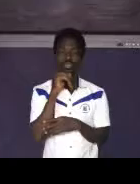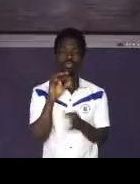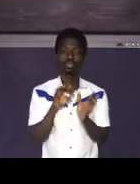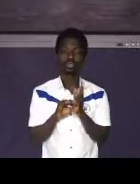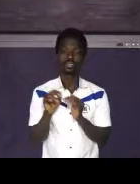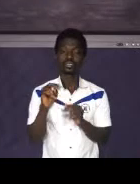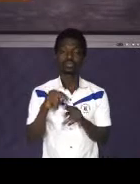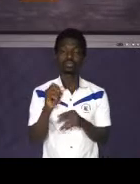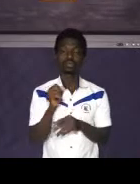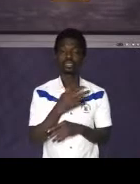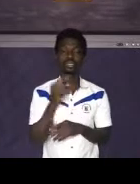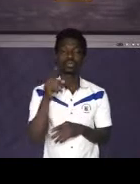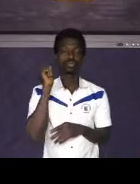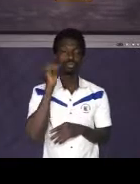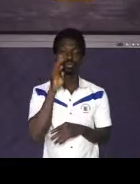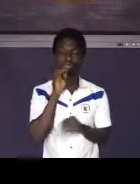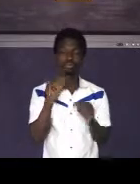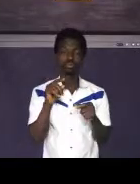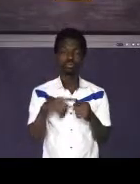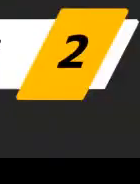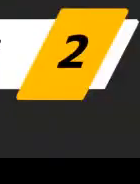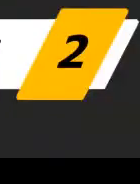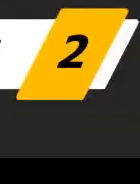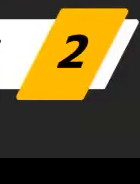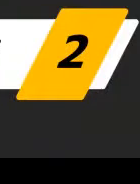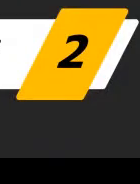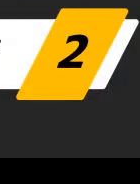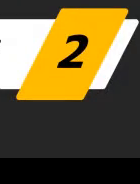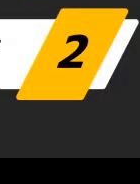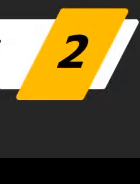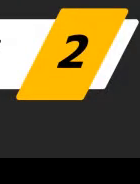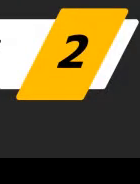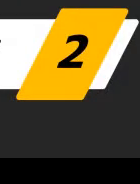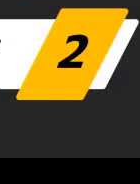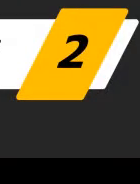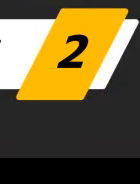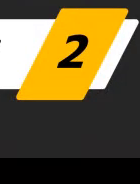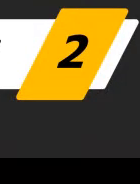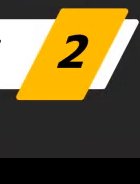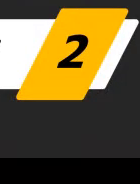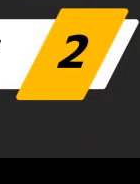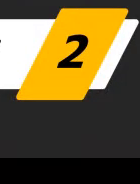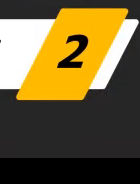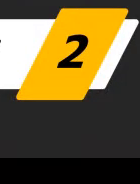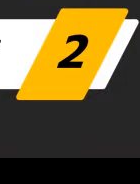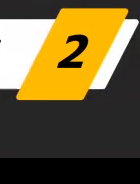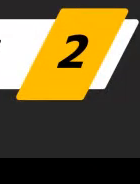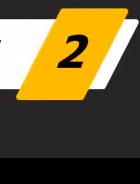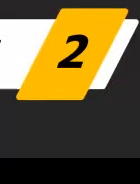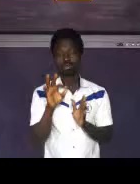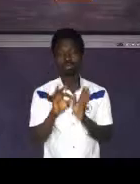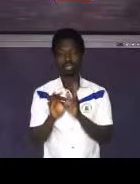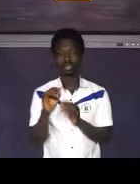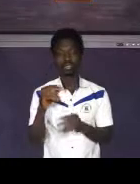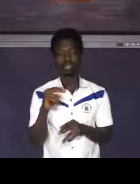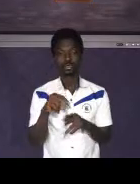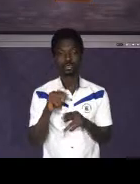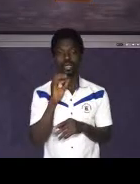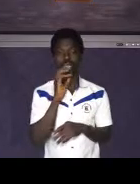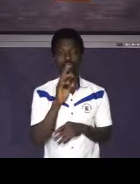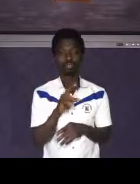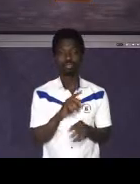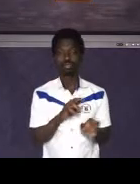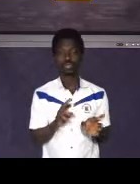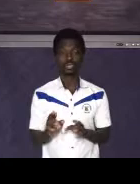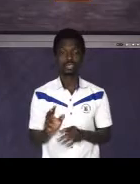nouns, and you should be able to say the appropriate assisting words for different uncountable nouns. Are you